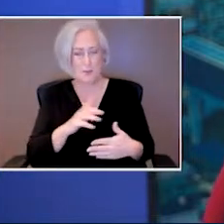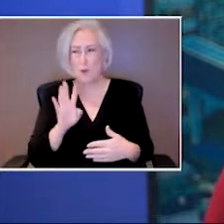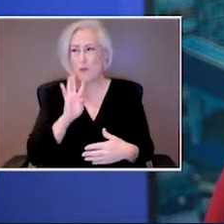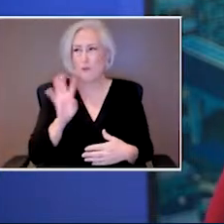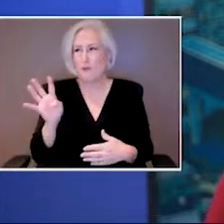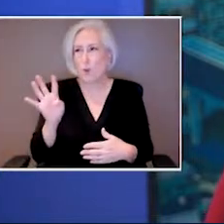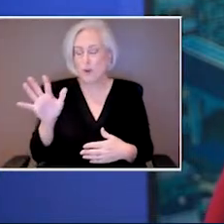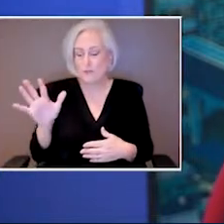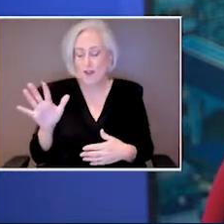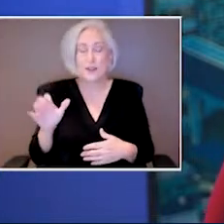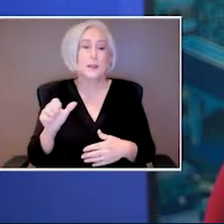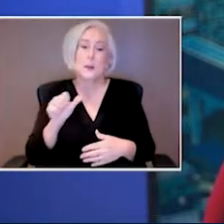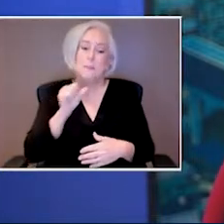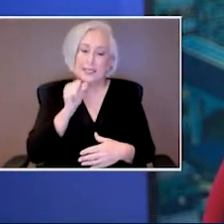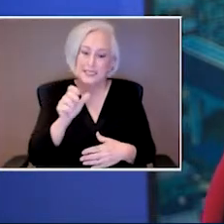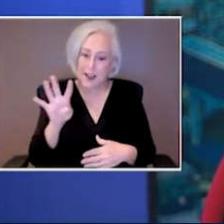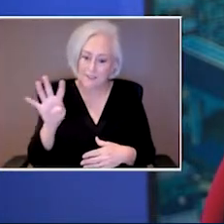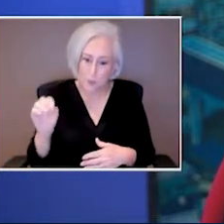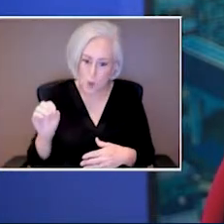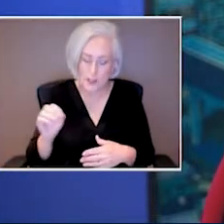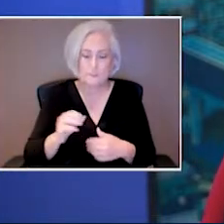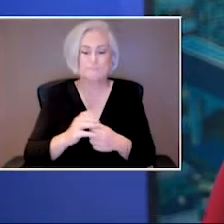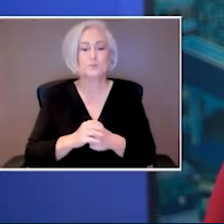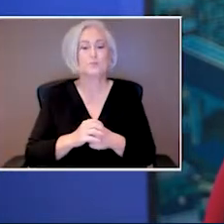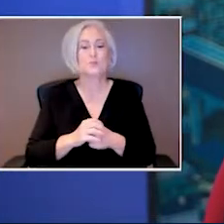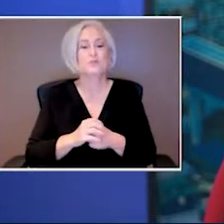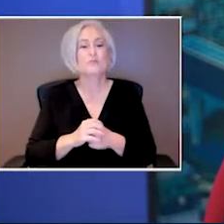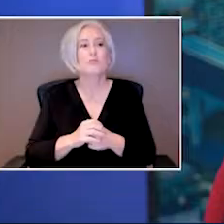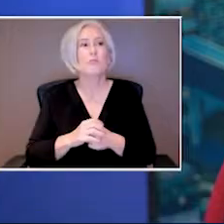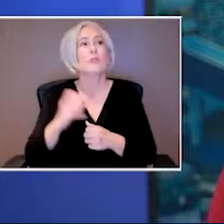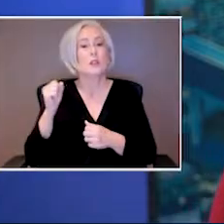as 40. I know that, and so